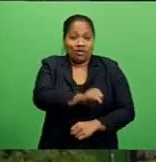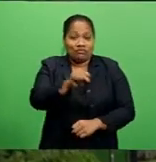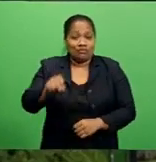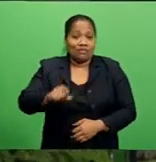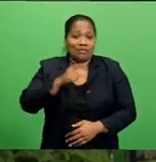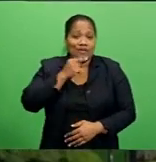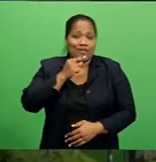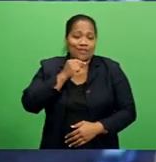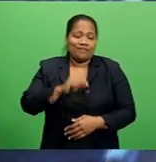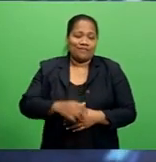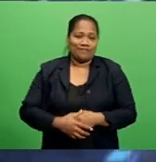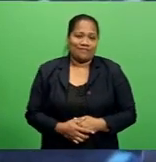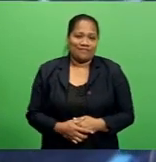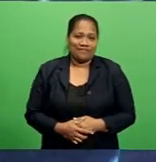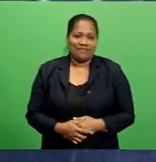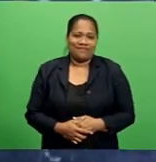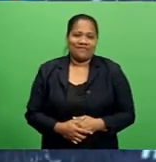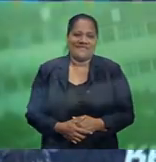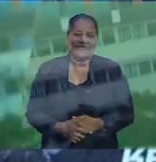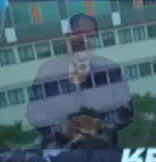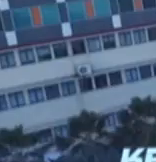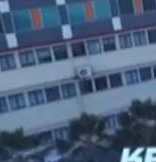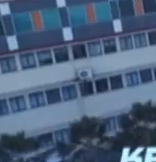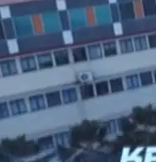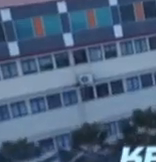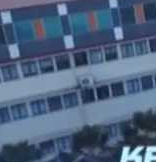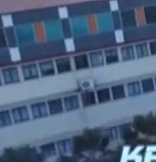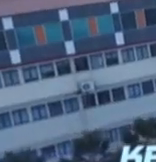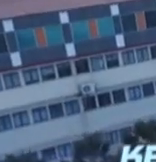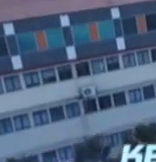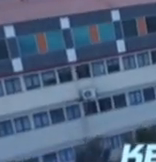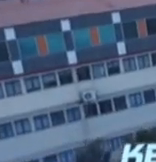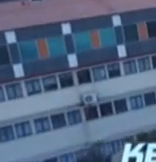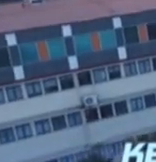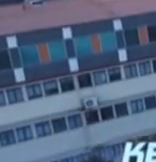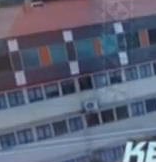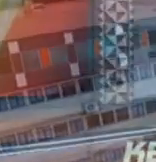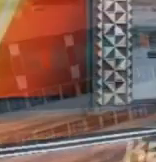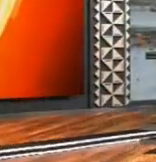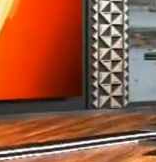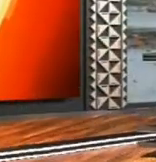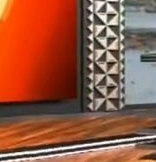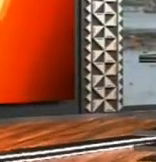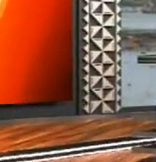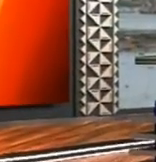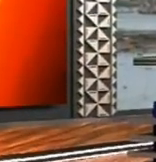loans. From the studios of FBC Suva, Atera Lendua.